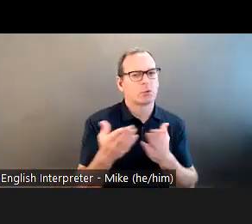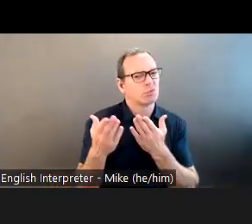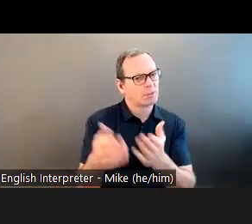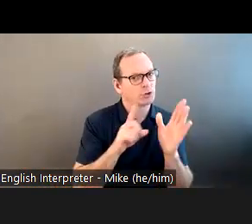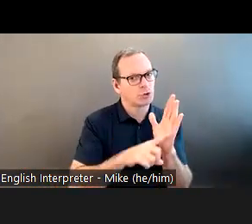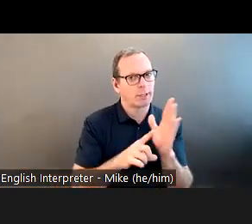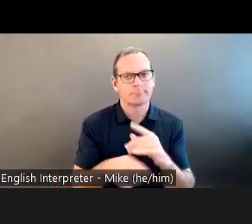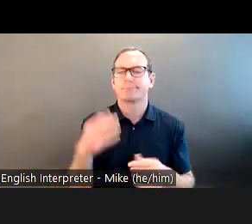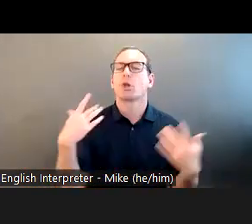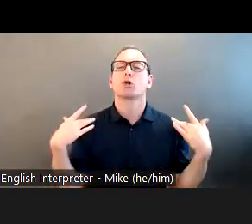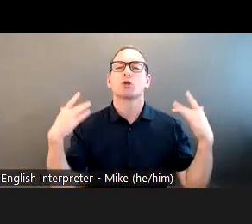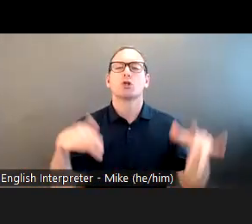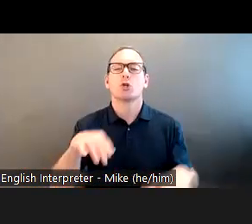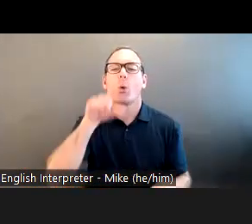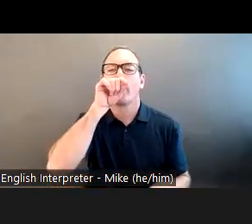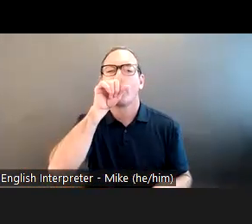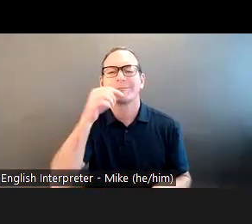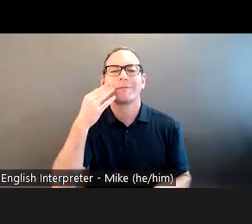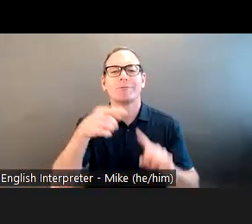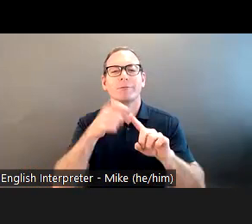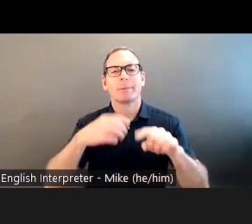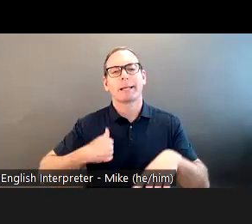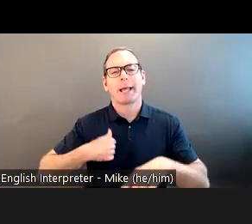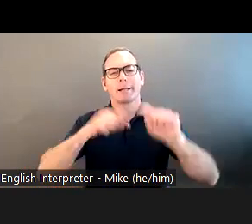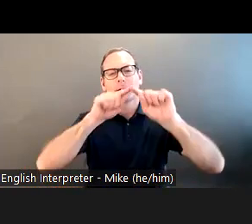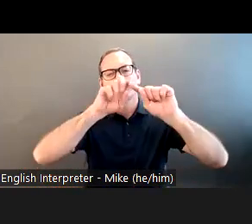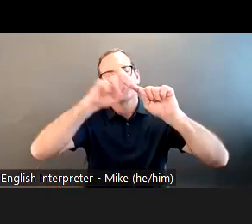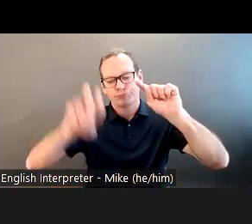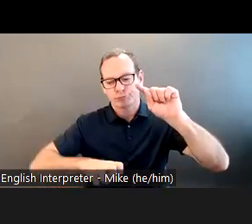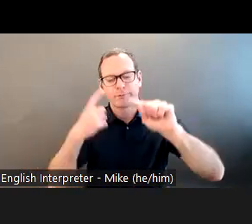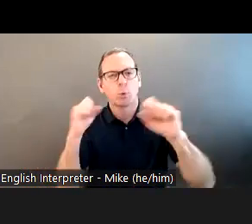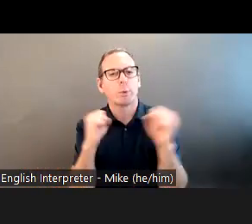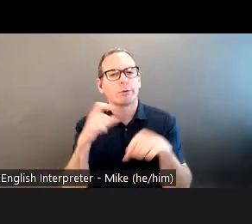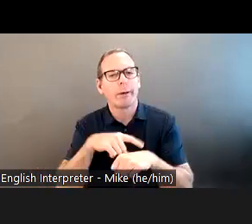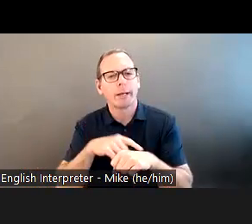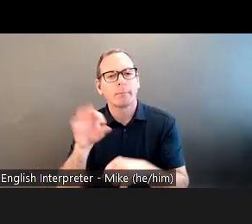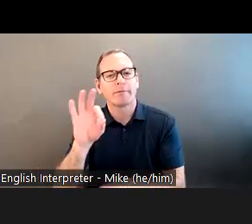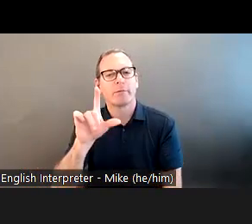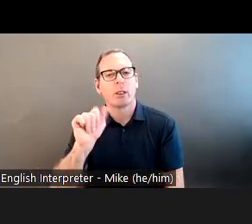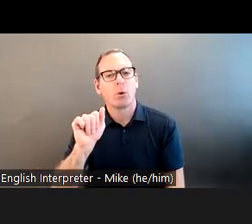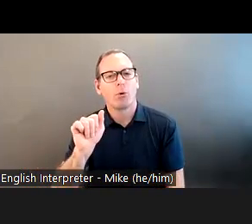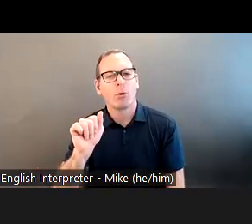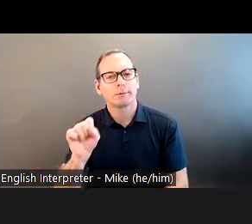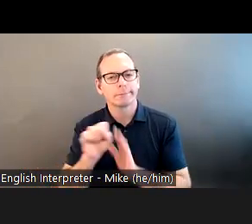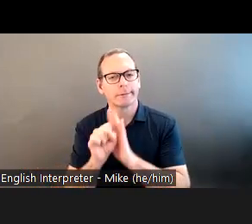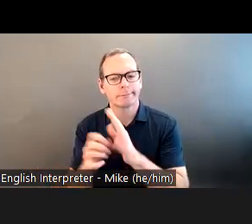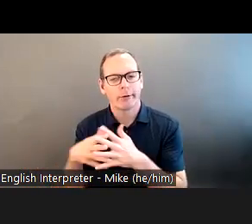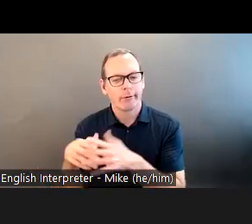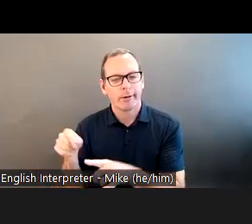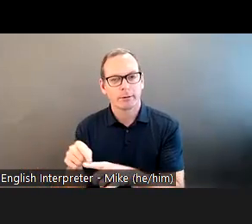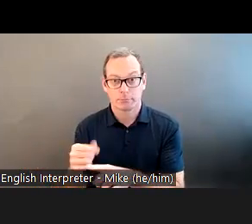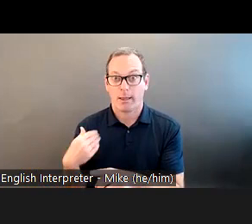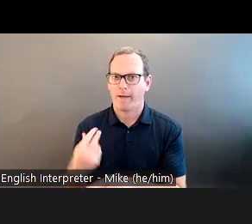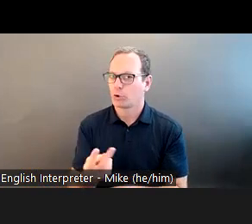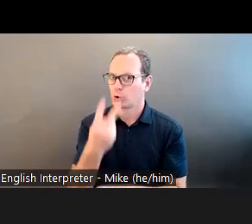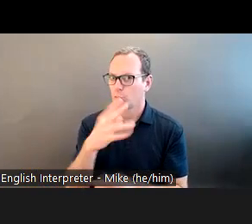check. Snowbirds going to Florida. I know of many cases where people actually have two sets of documents. They have an Ontario set